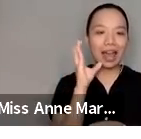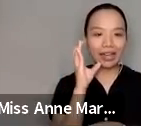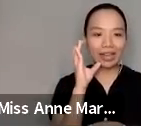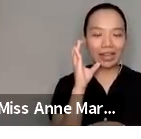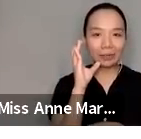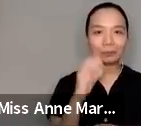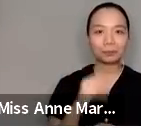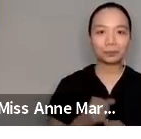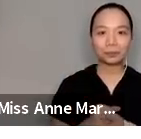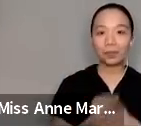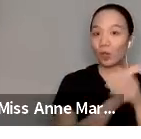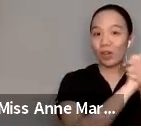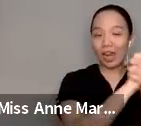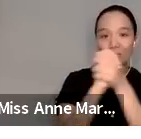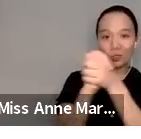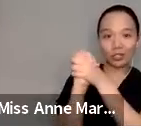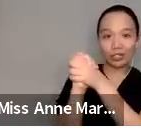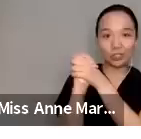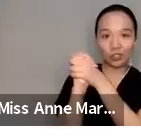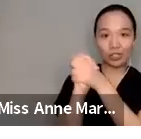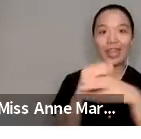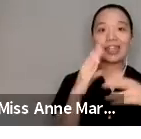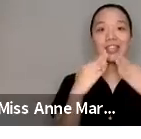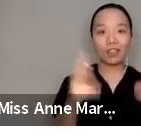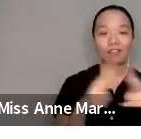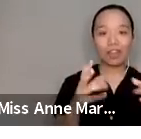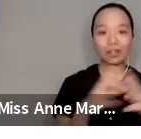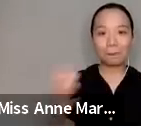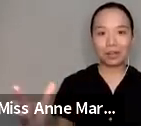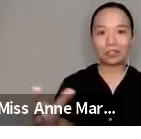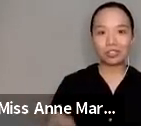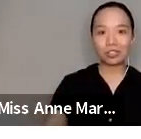MA. Congratulations and thank you very much.